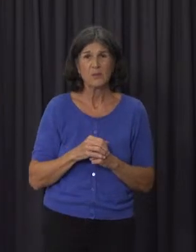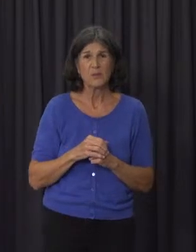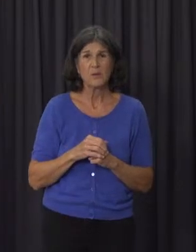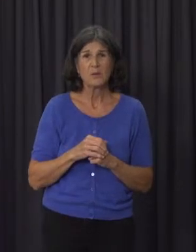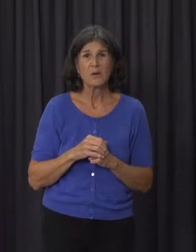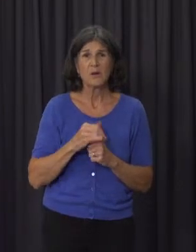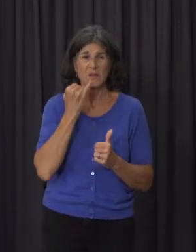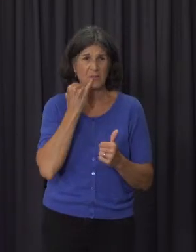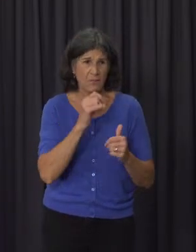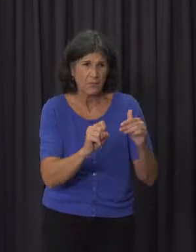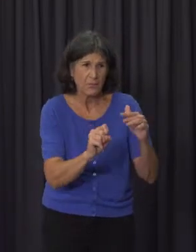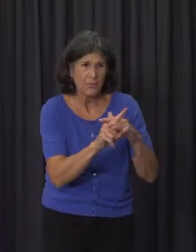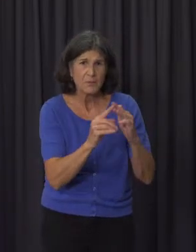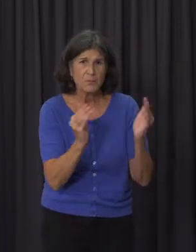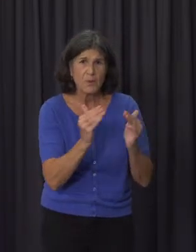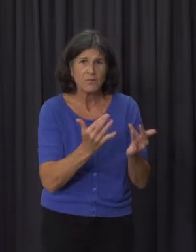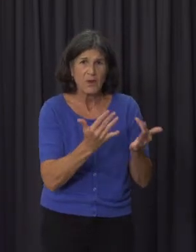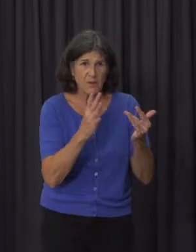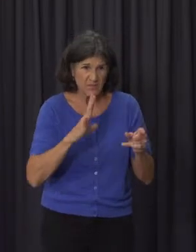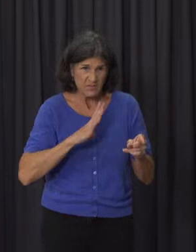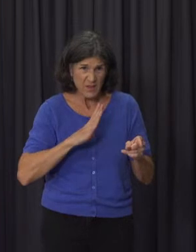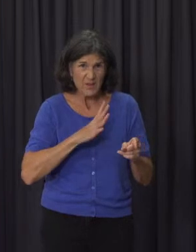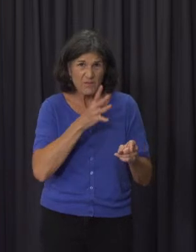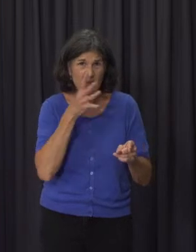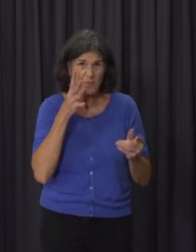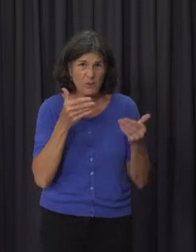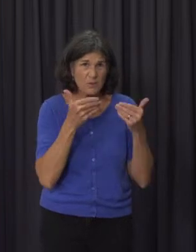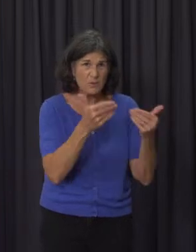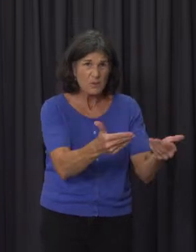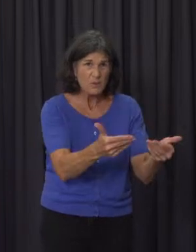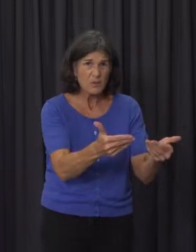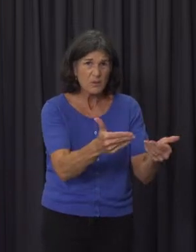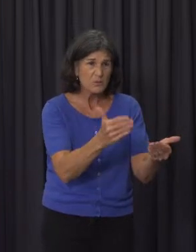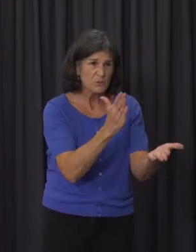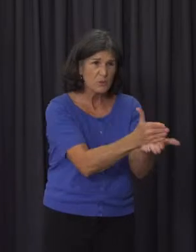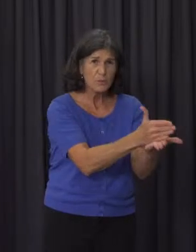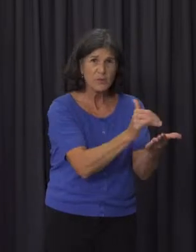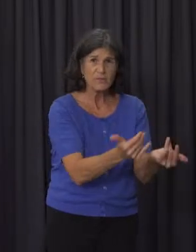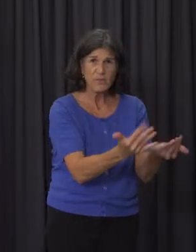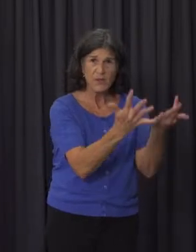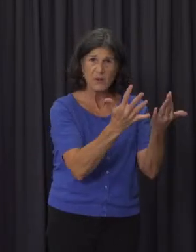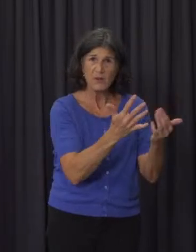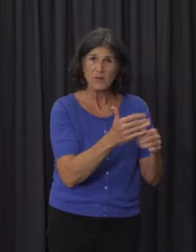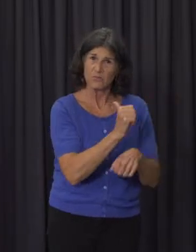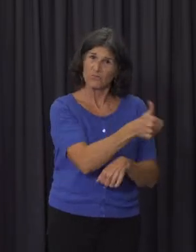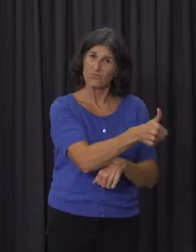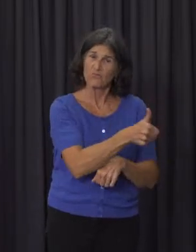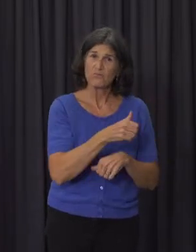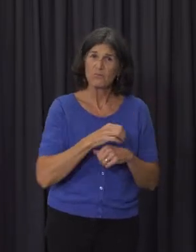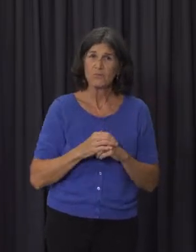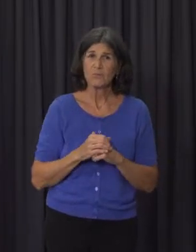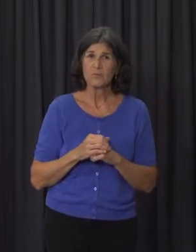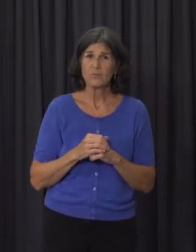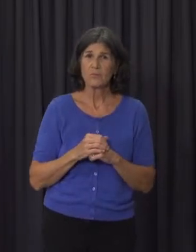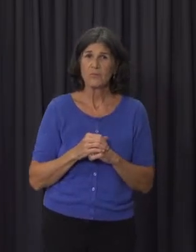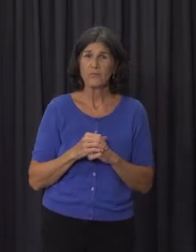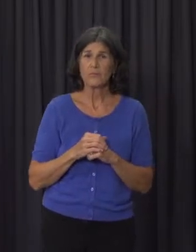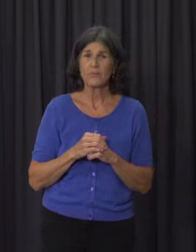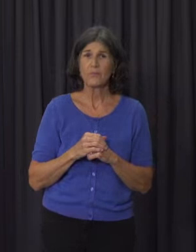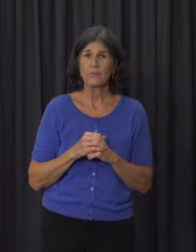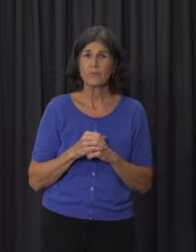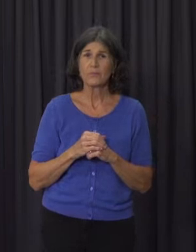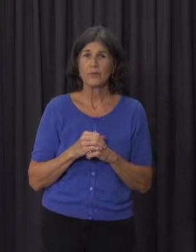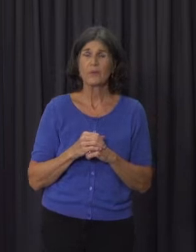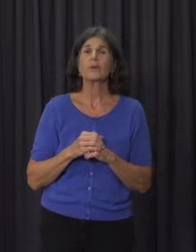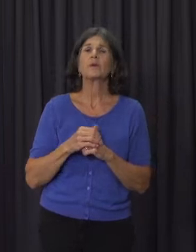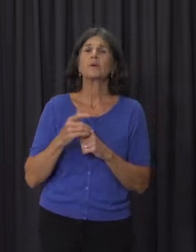Thank you for the question, Alex. I would say it's very important that we follow the evacuation orders. I think first and